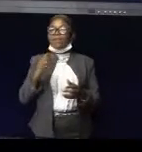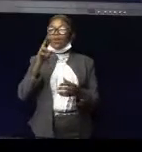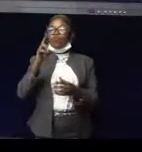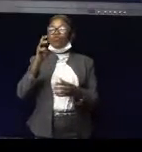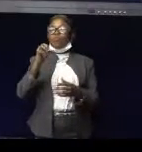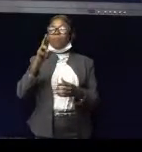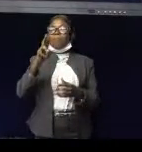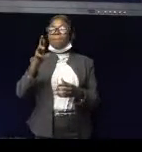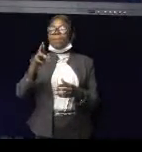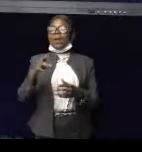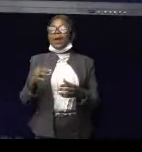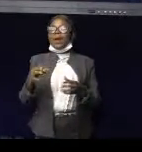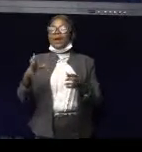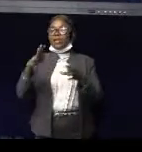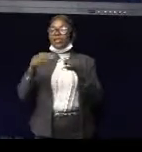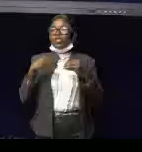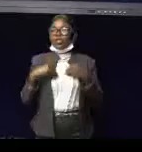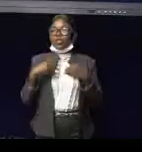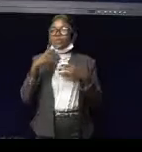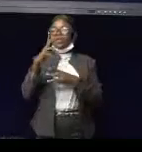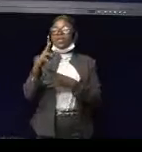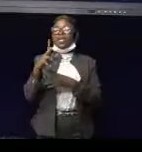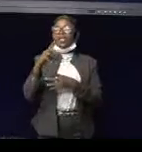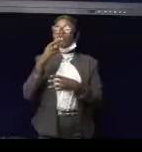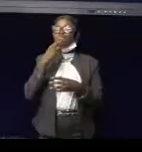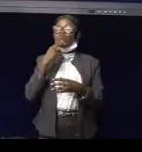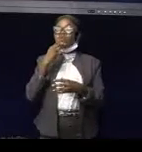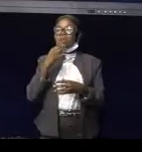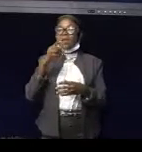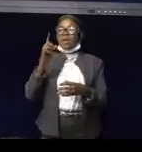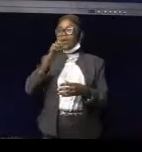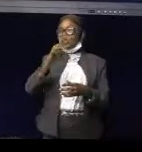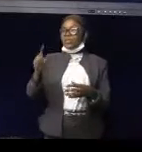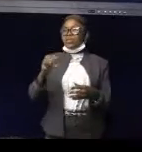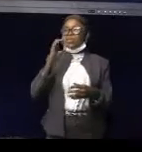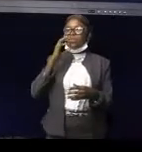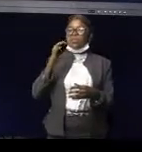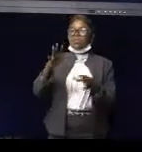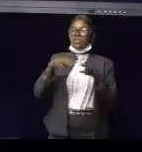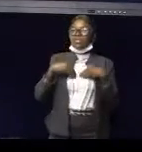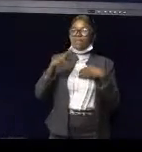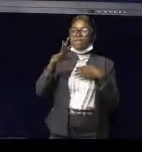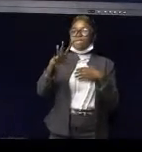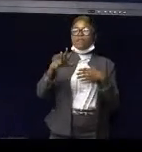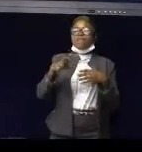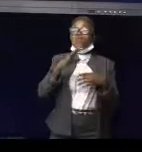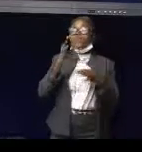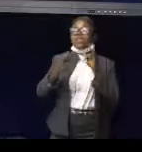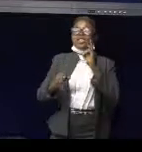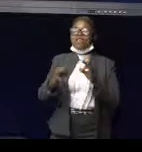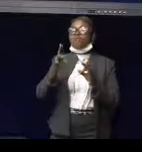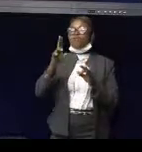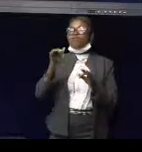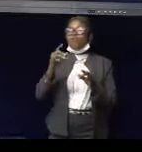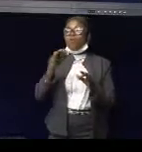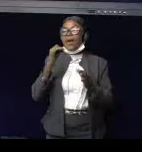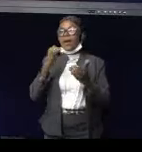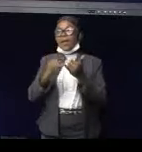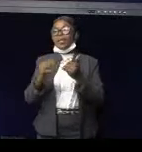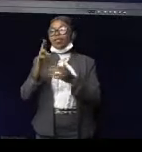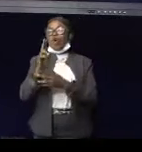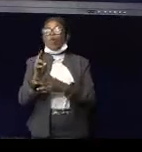sweets. If Umar ends up receiving a total of 18 sweets, how many sweets does Z